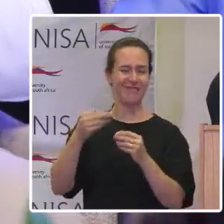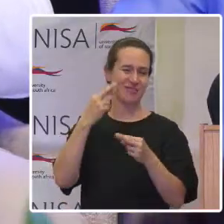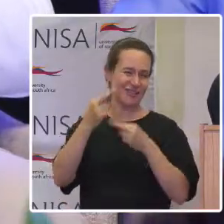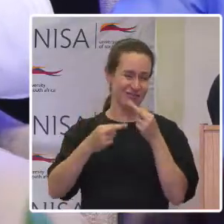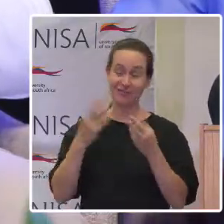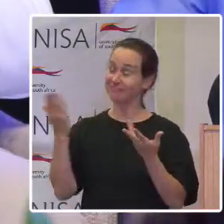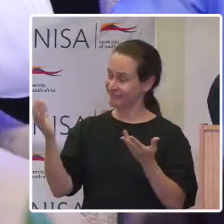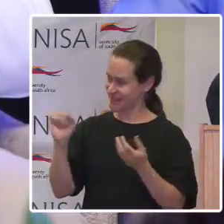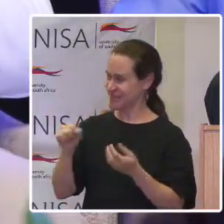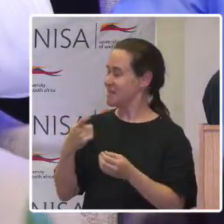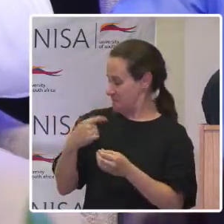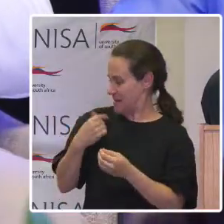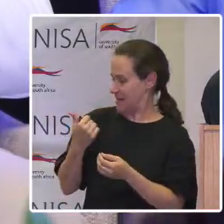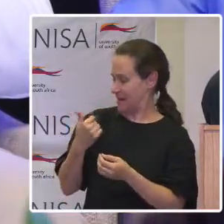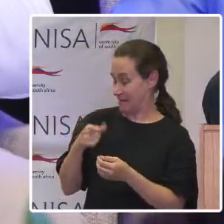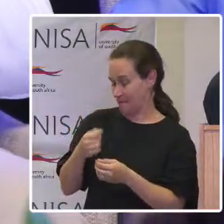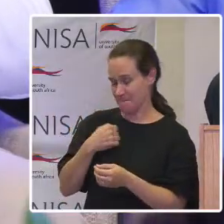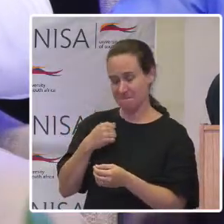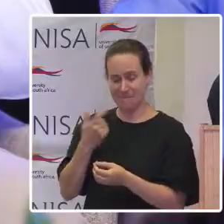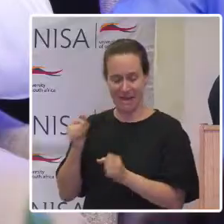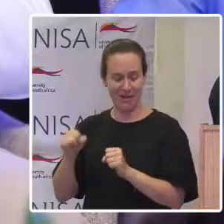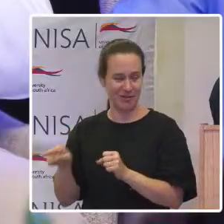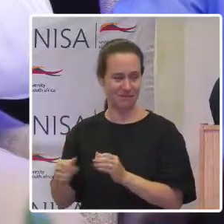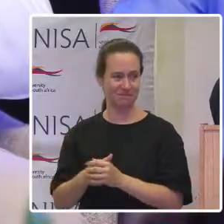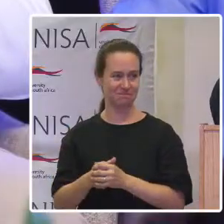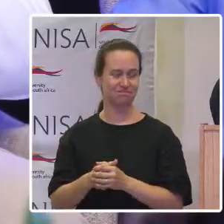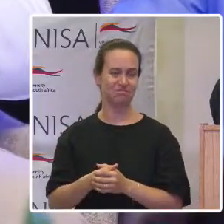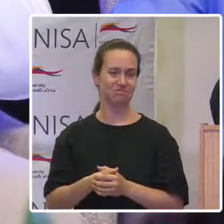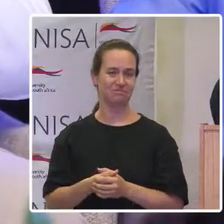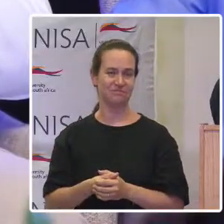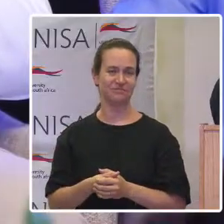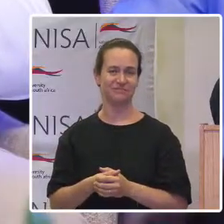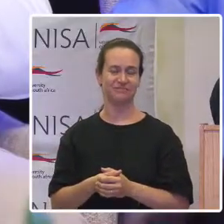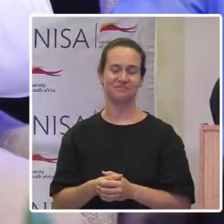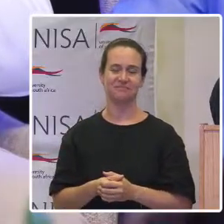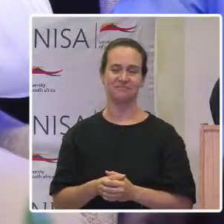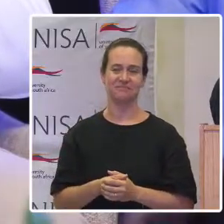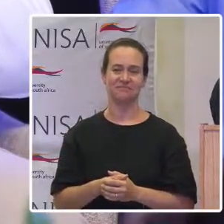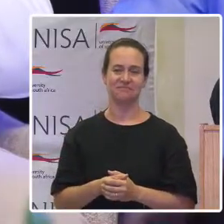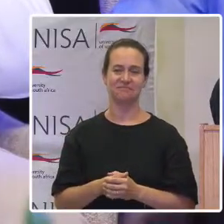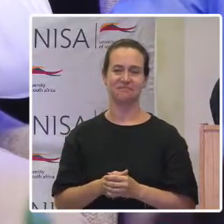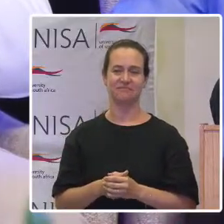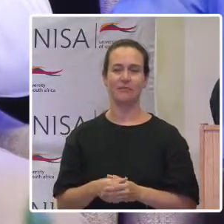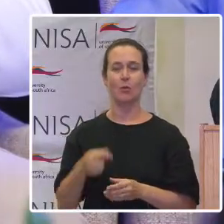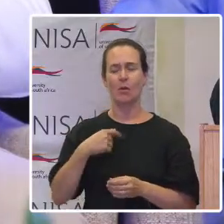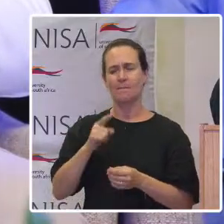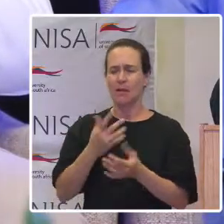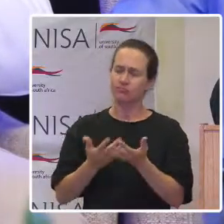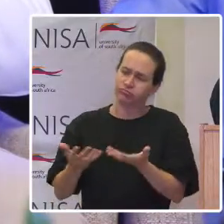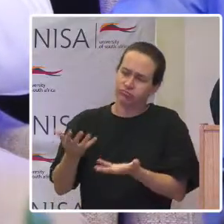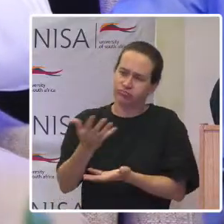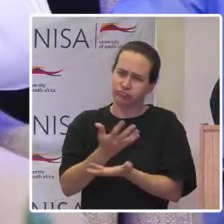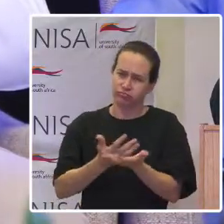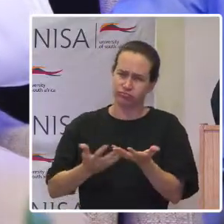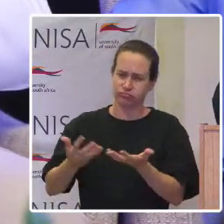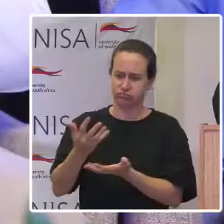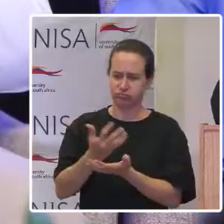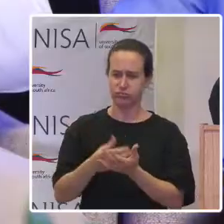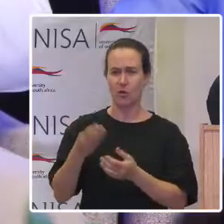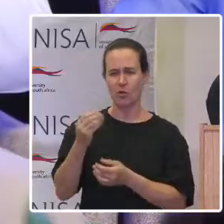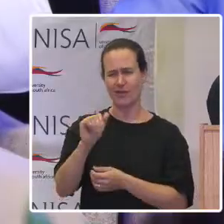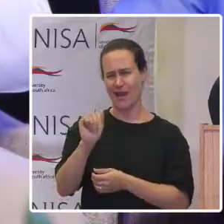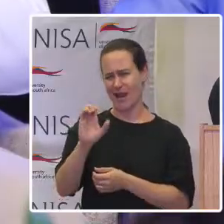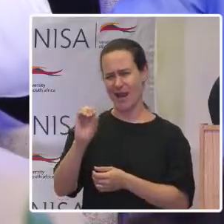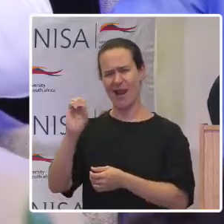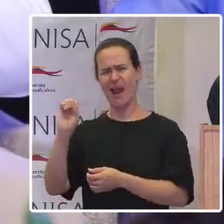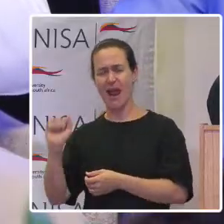this. But I think that would be on the basis of having conversations with AXA